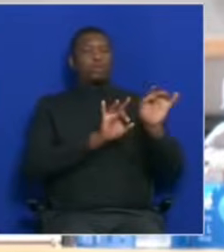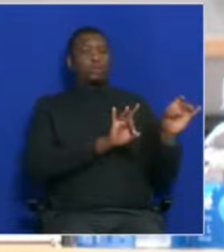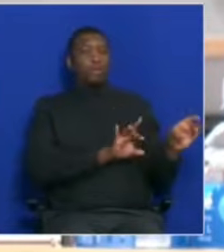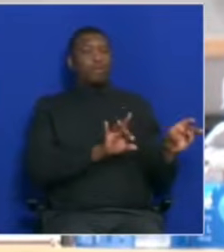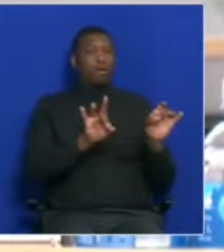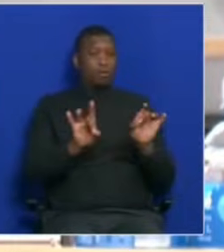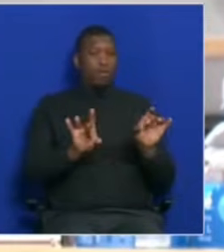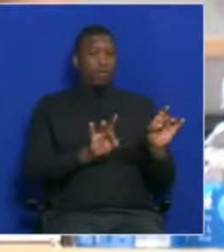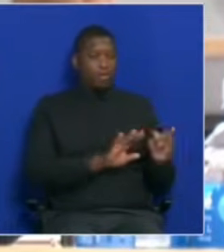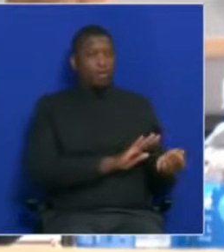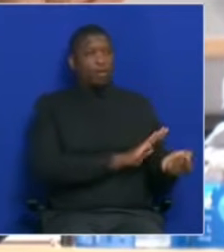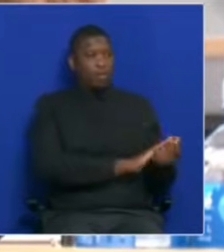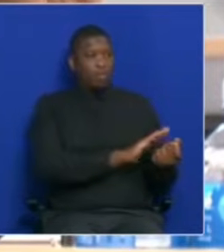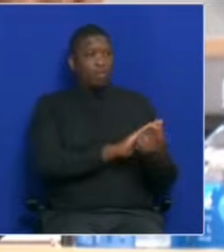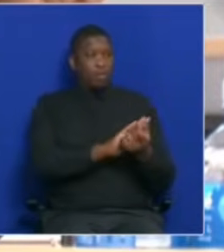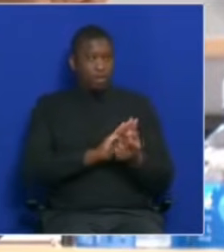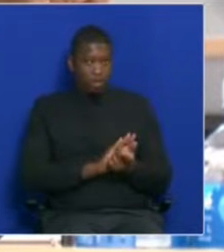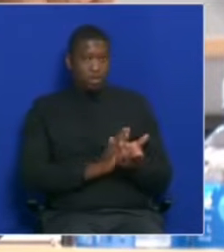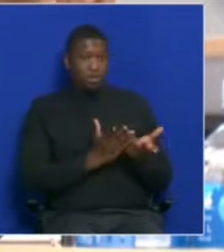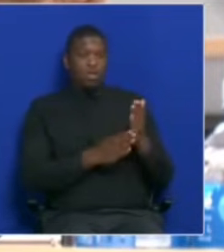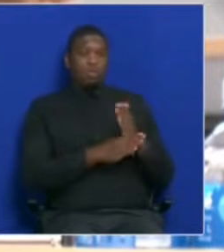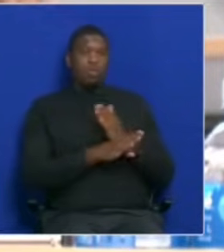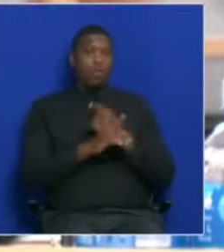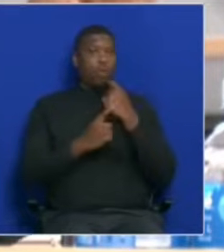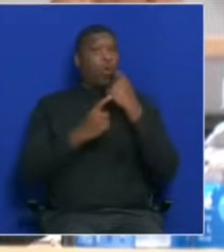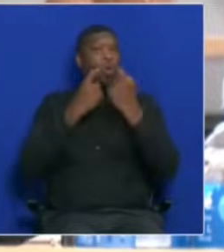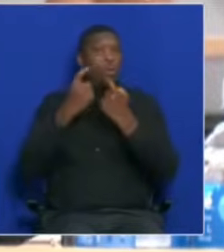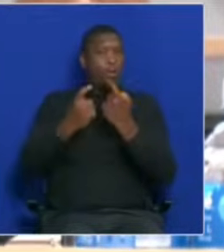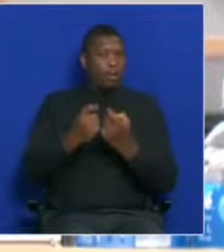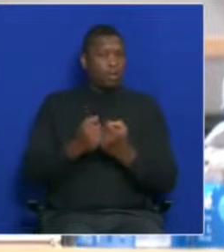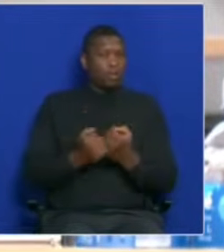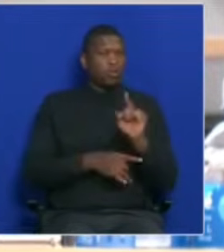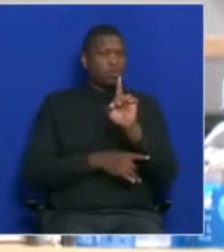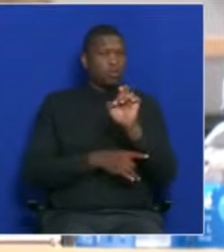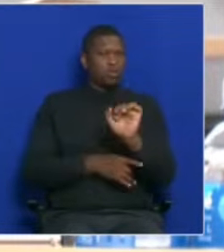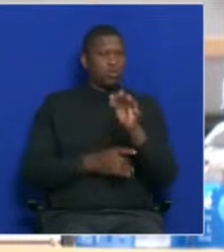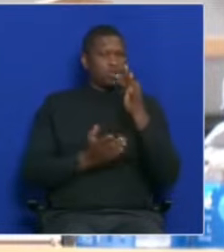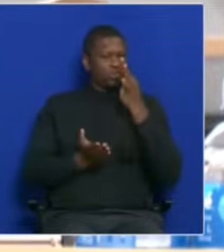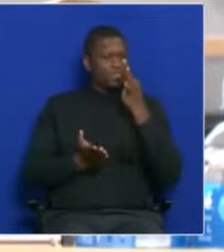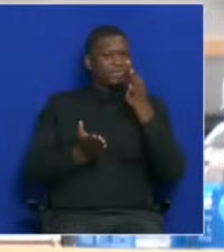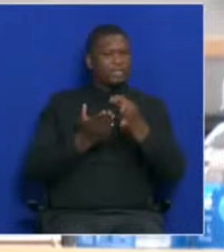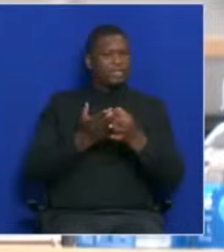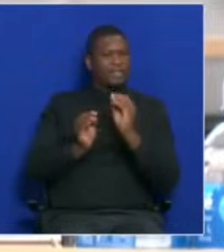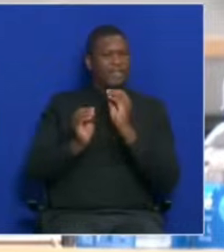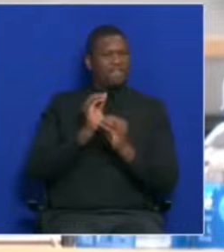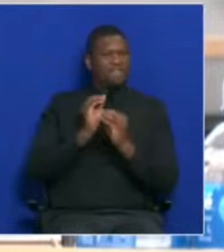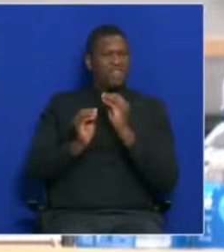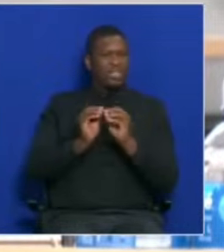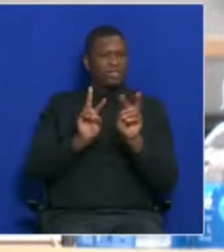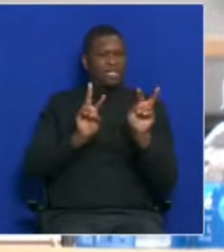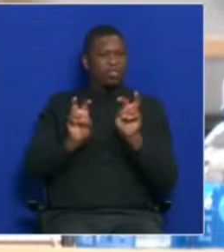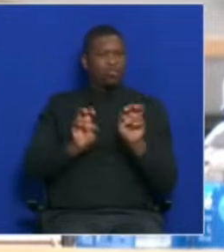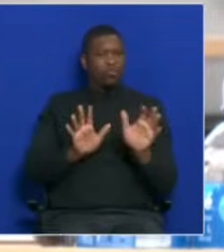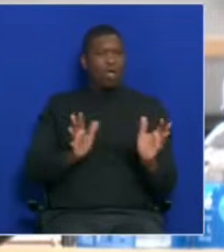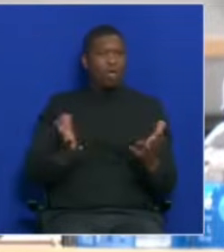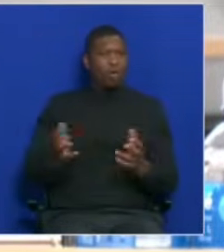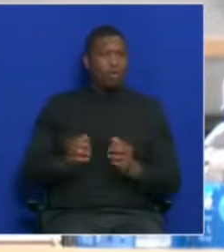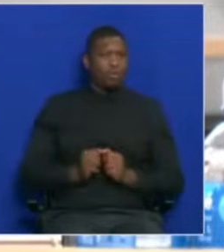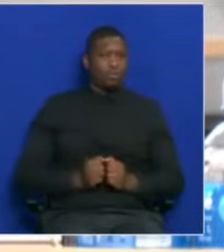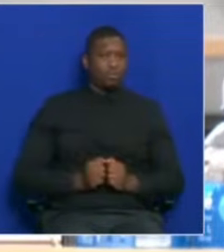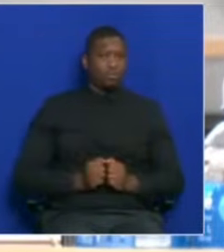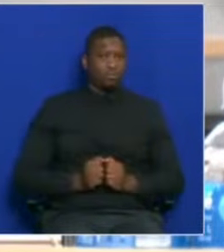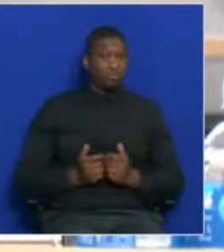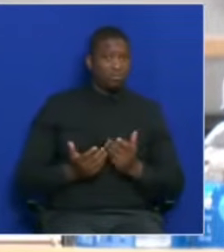they lodged the complaint. How do you suggest to fix for that kind of problem? Is it